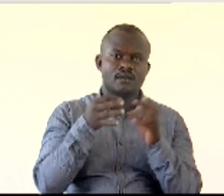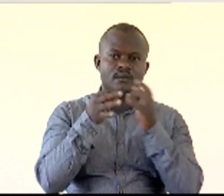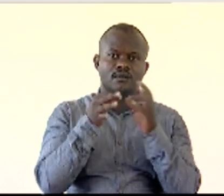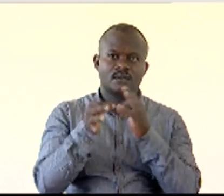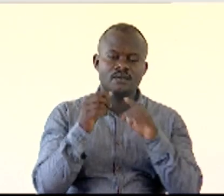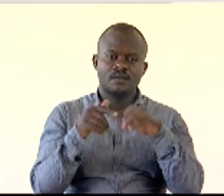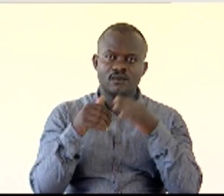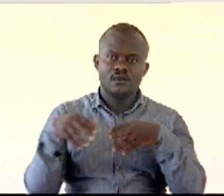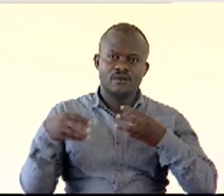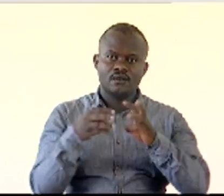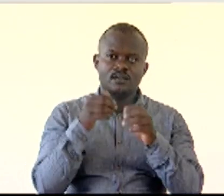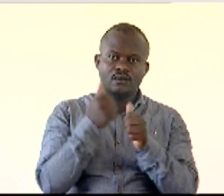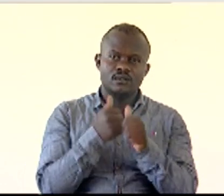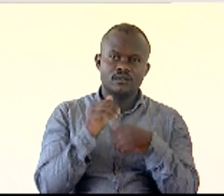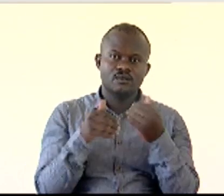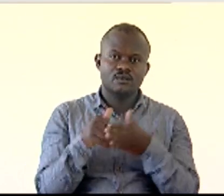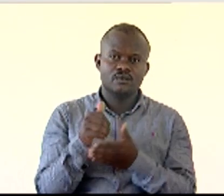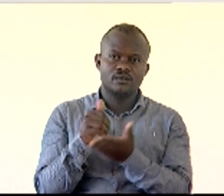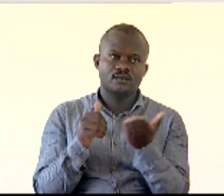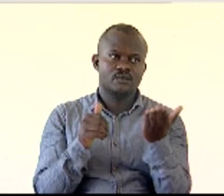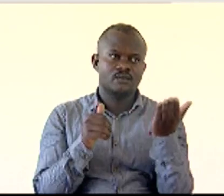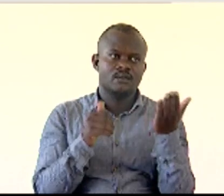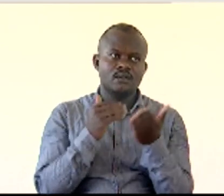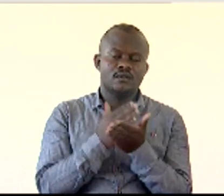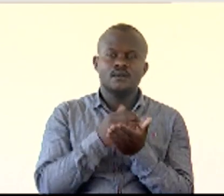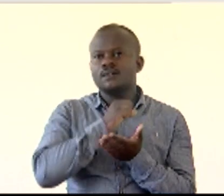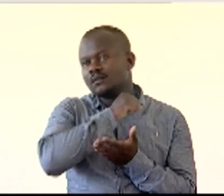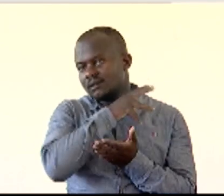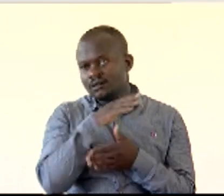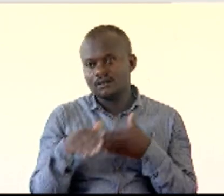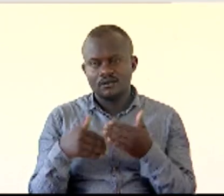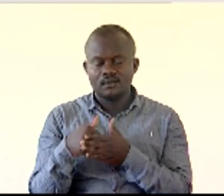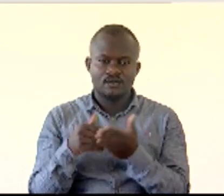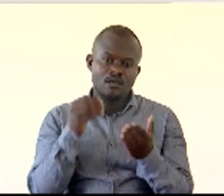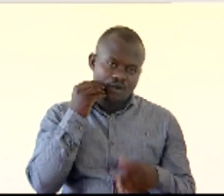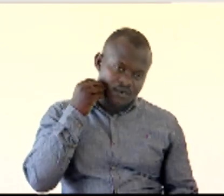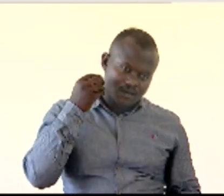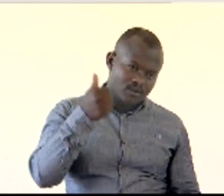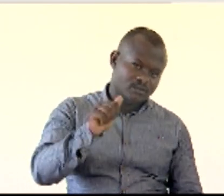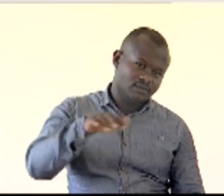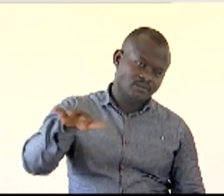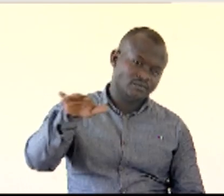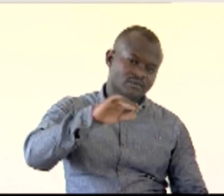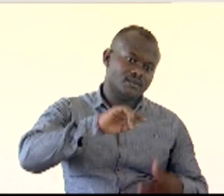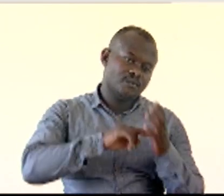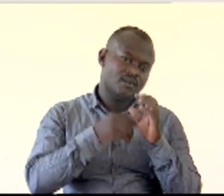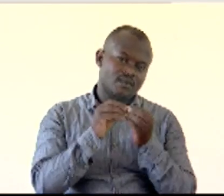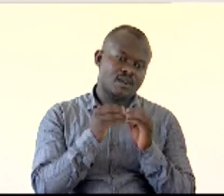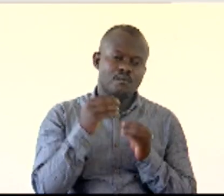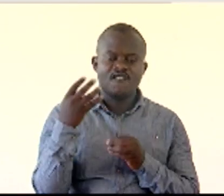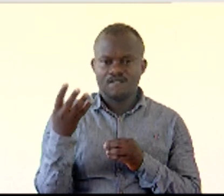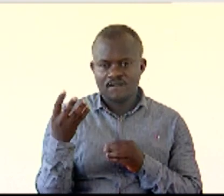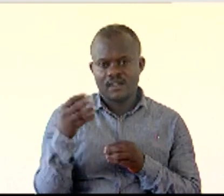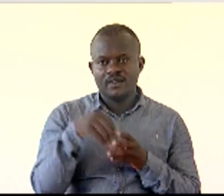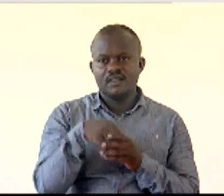different methods which can be used to stop pollution in your home village. Point number 4. In